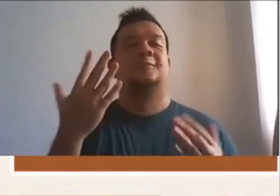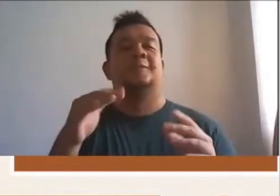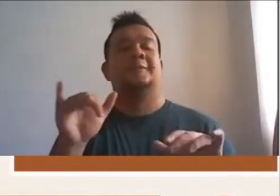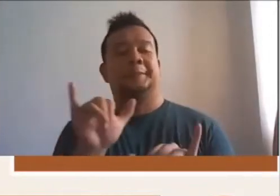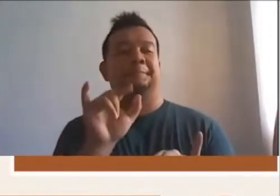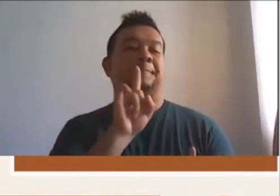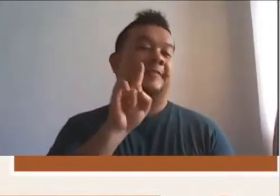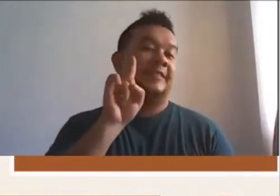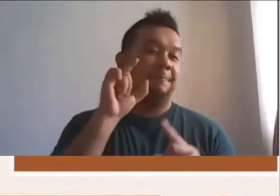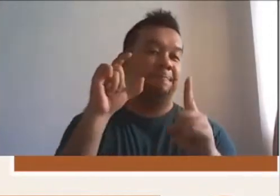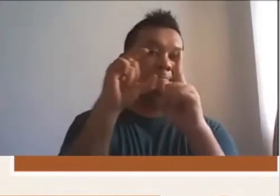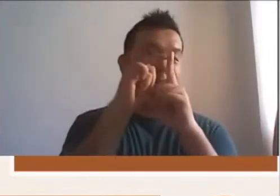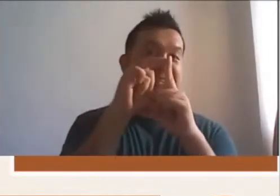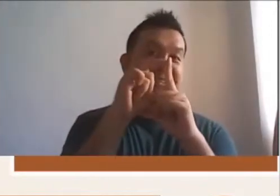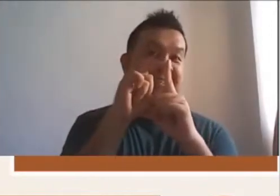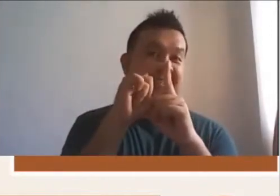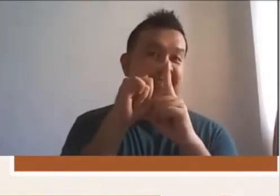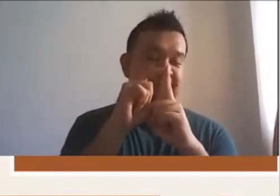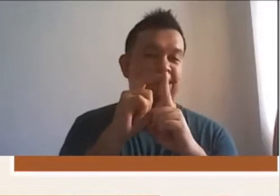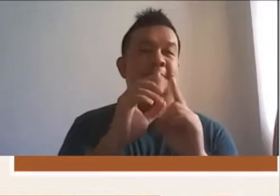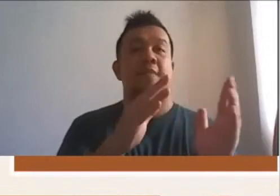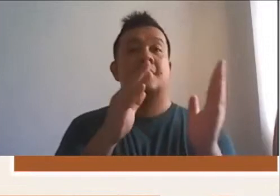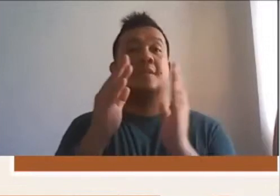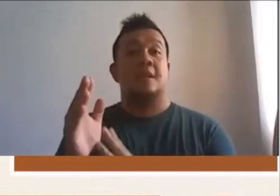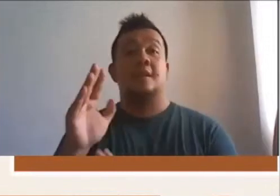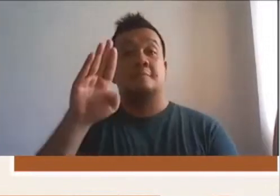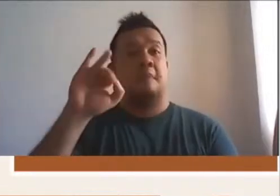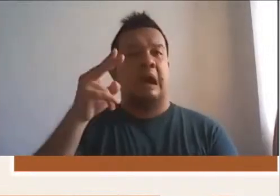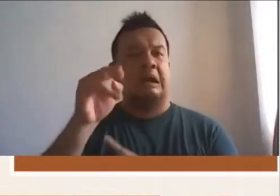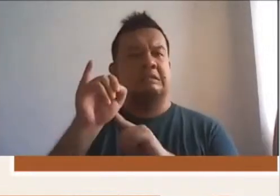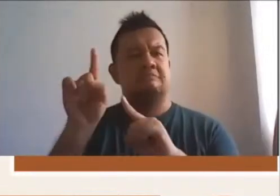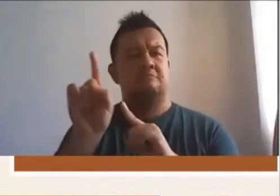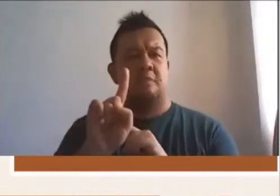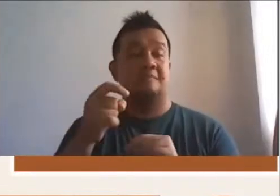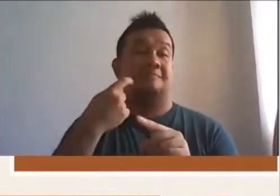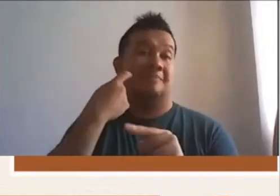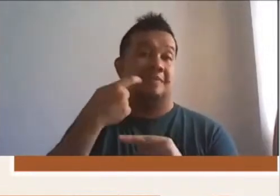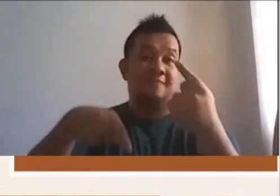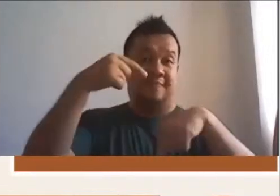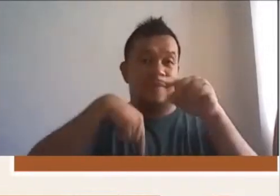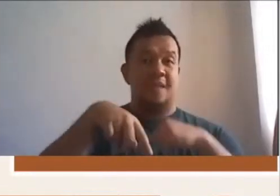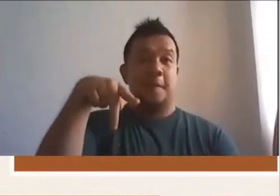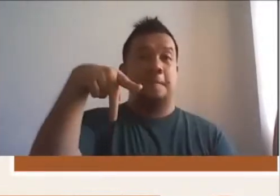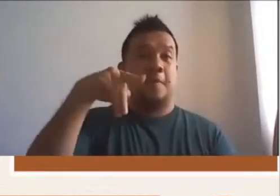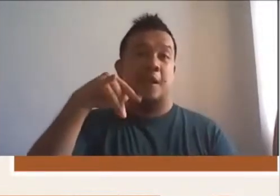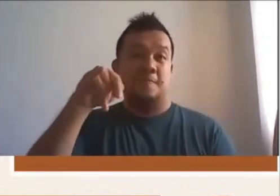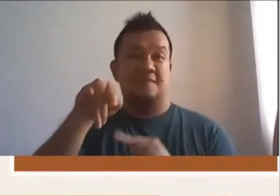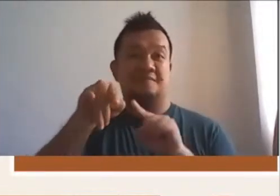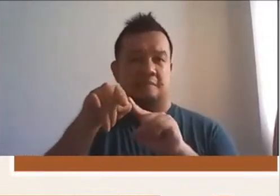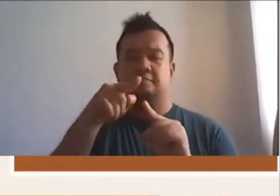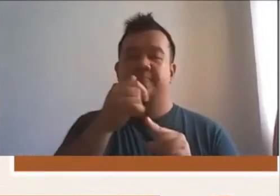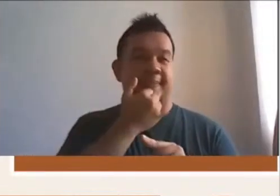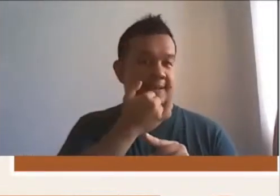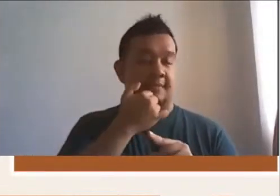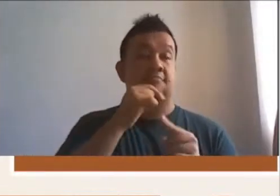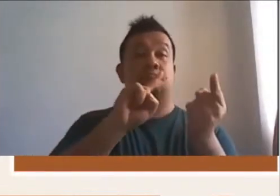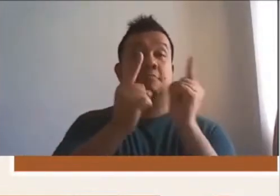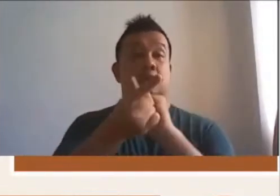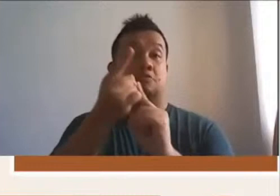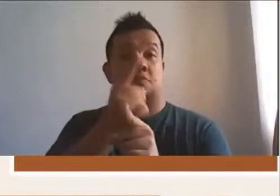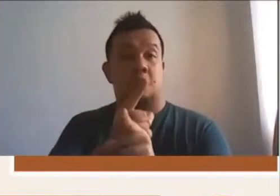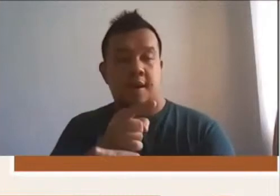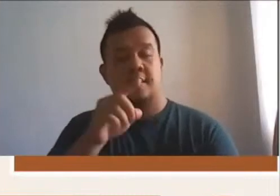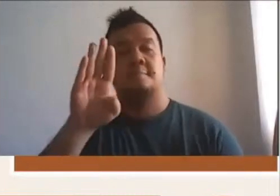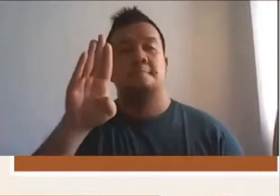so kanina nga going back, yung pipe, that's not the right term. The right term actually is bingi in Tagalog. So we use that. Bingi